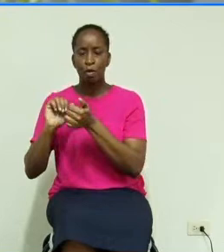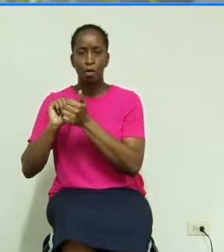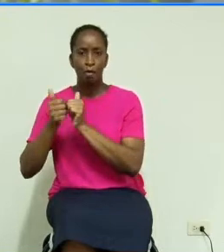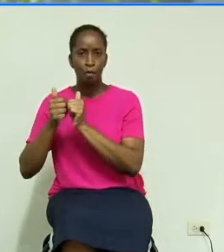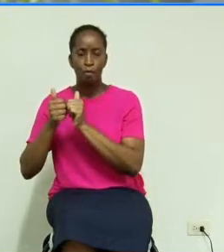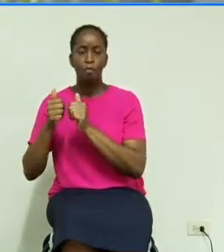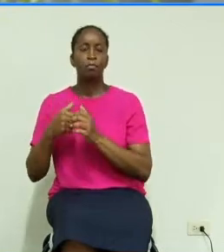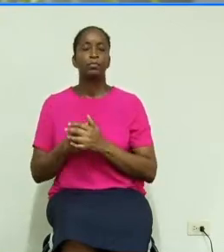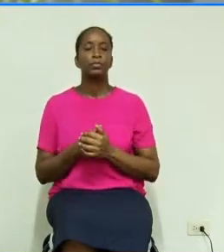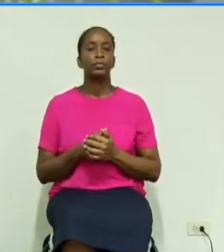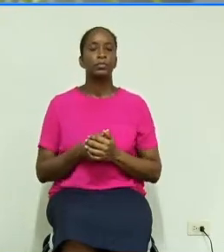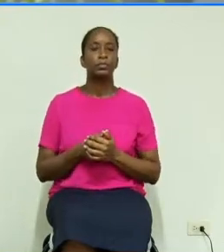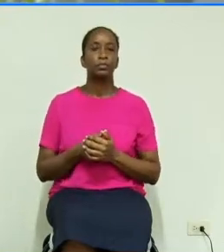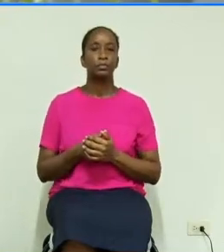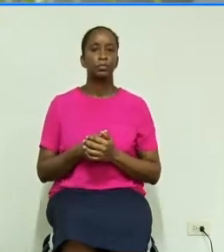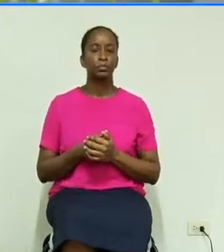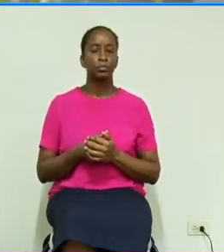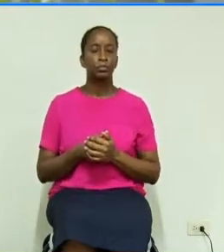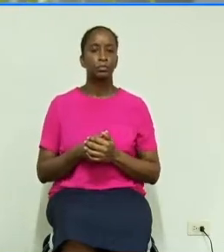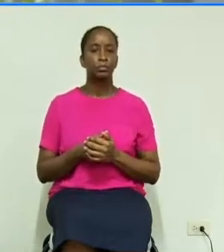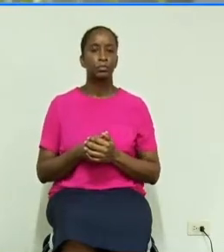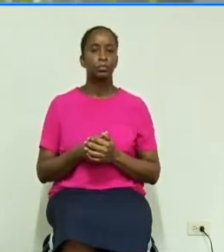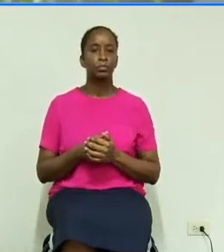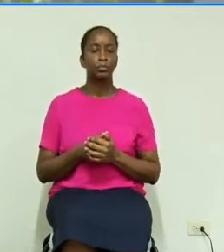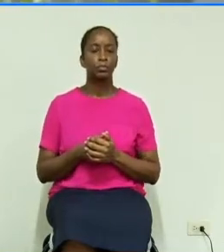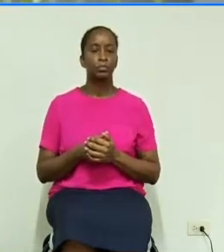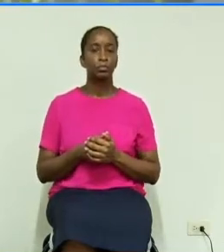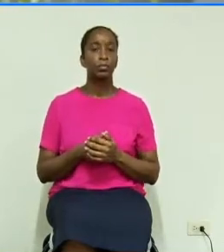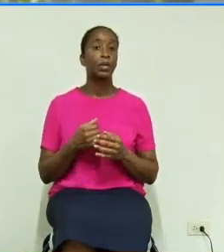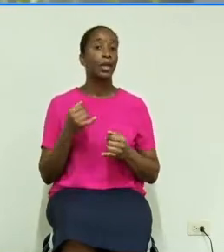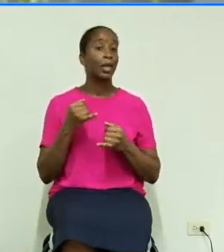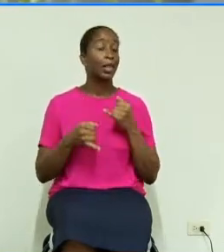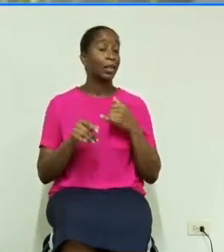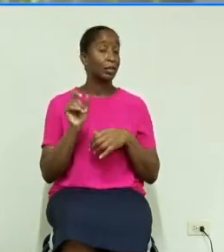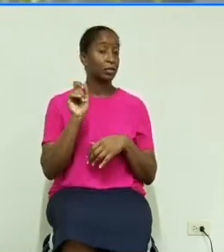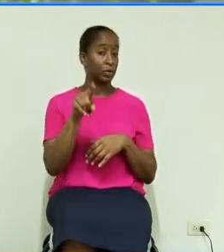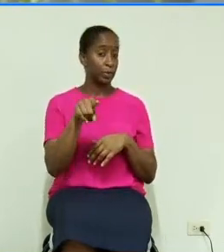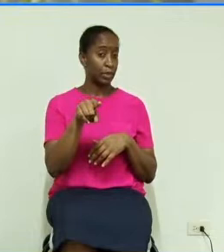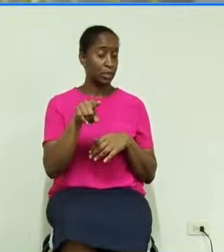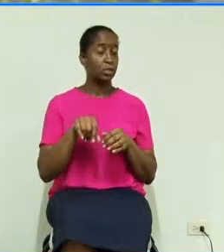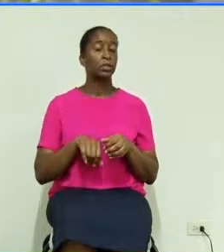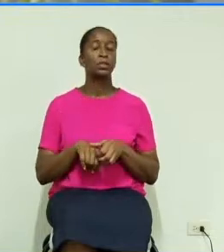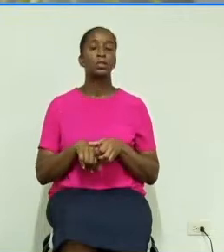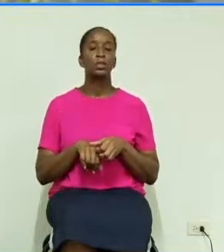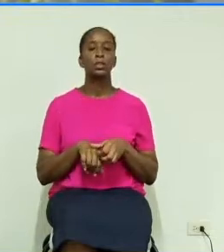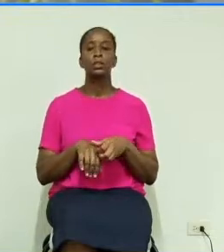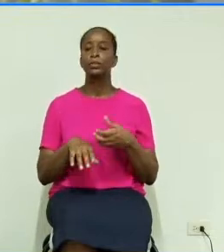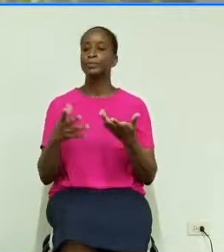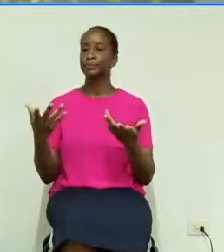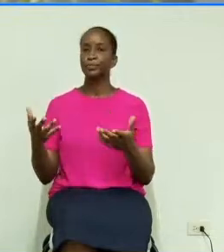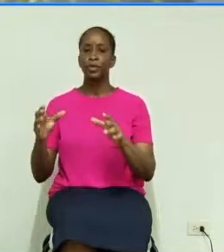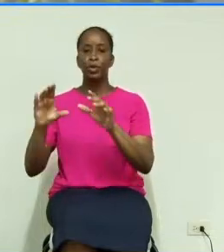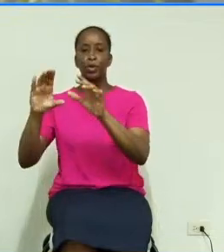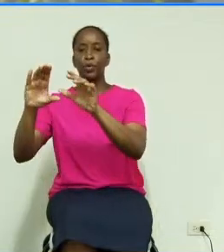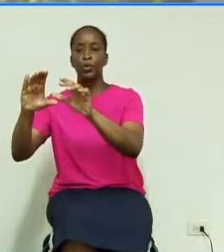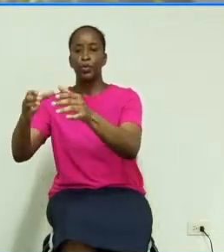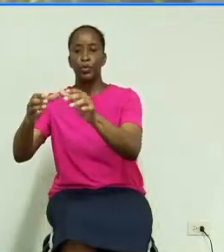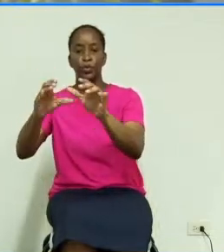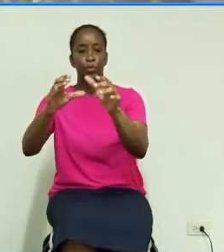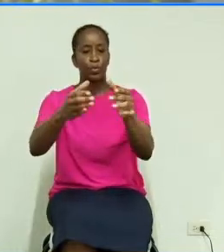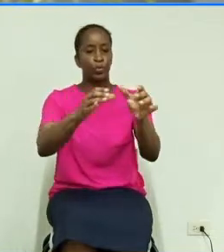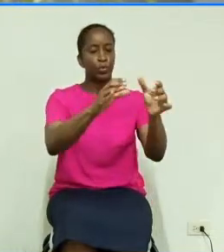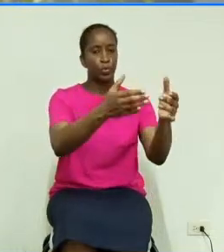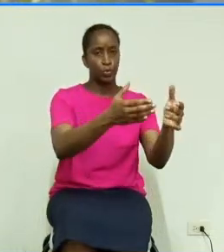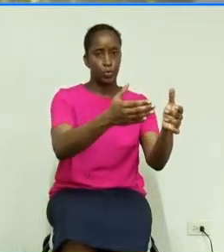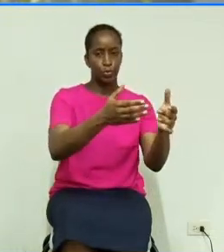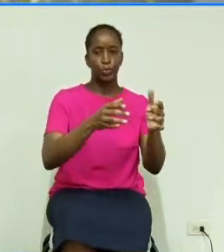heard explicitly any of the panelists say that they are in favor of a quota for a particular interest. If you are in favor of a quota